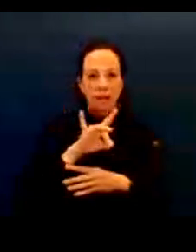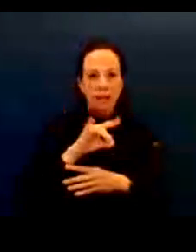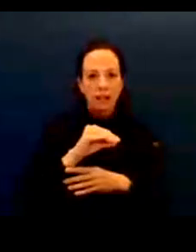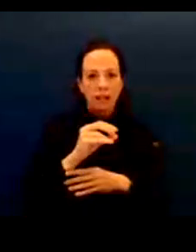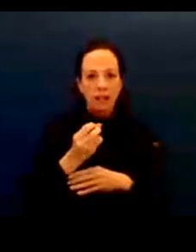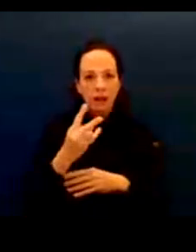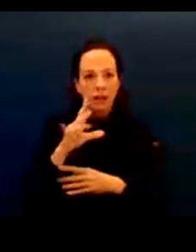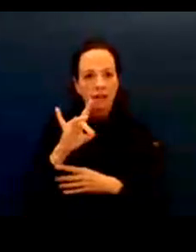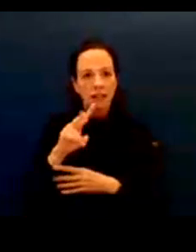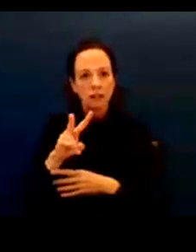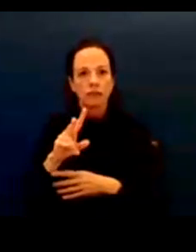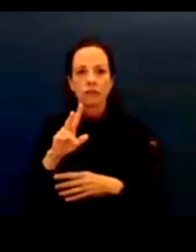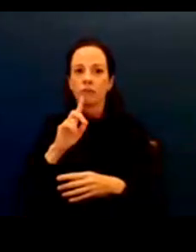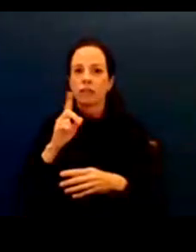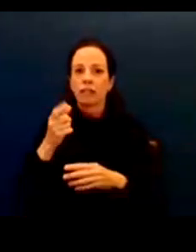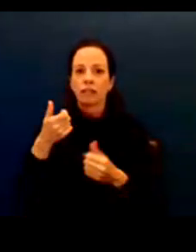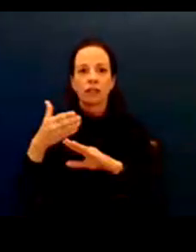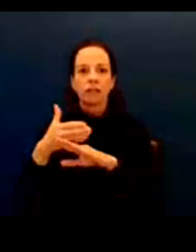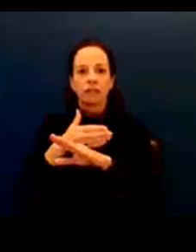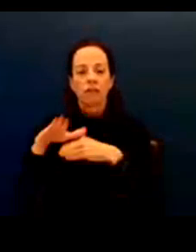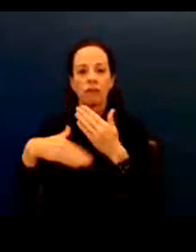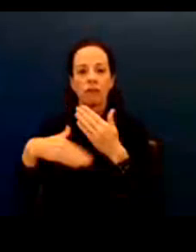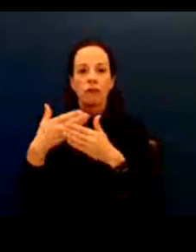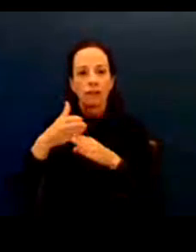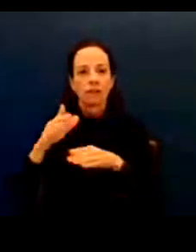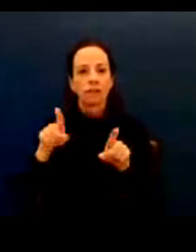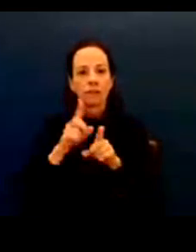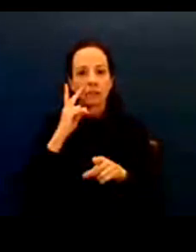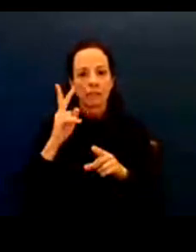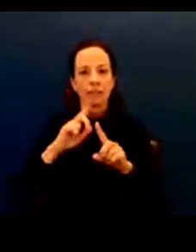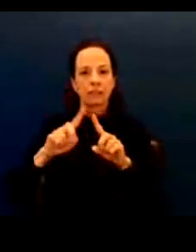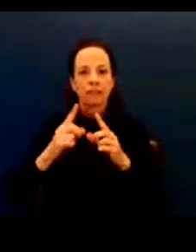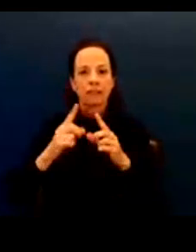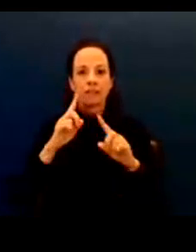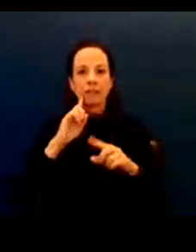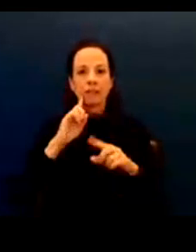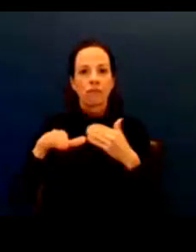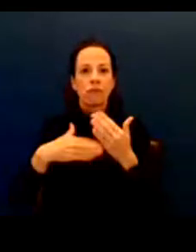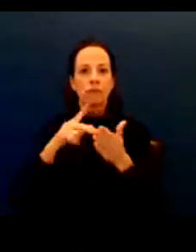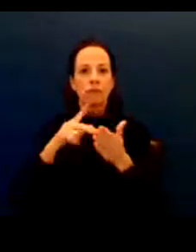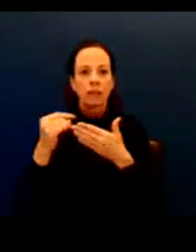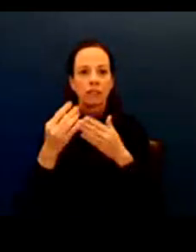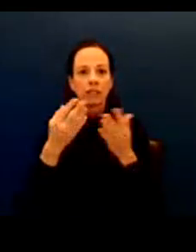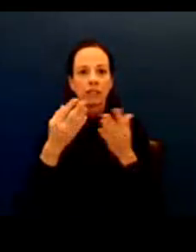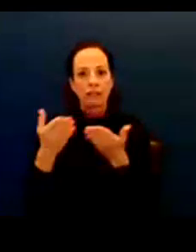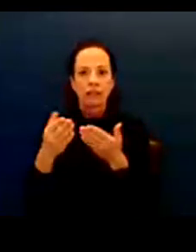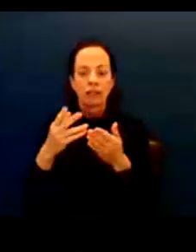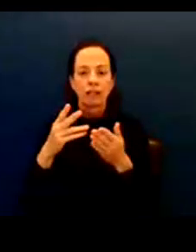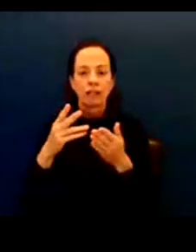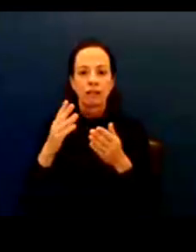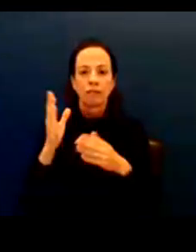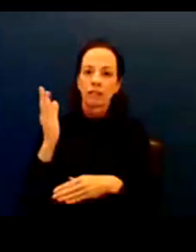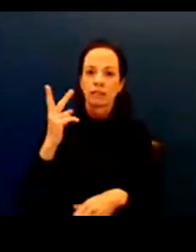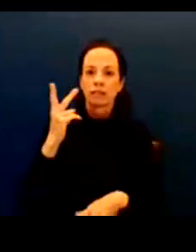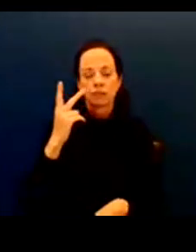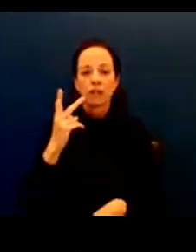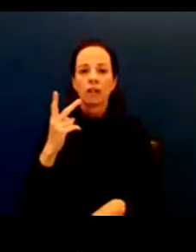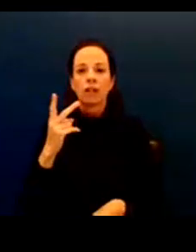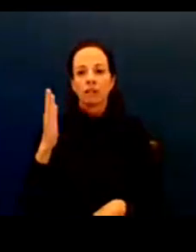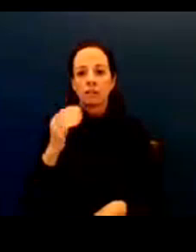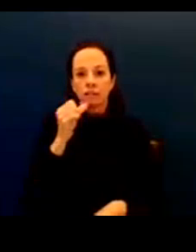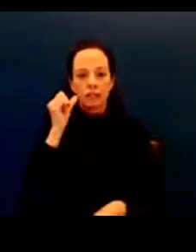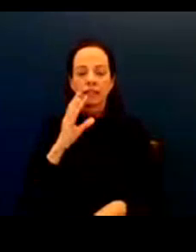those areas. We're looking at efficiencies across our project delivery process. You saw the Gen AI presentation yesterday. We're looking at ways in which we